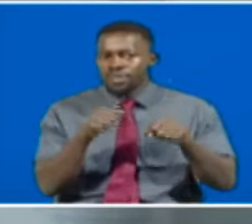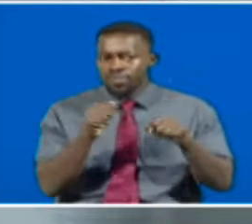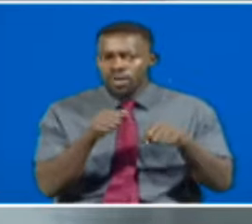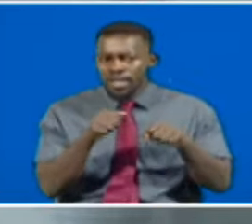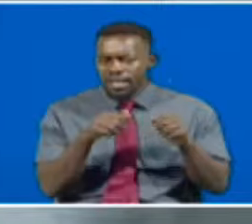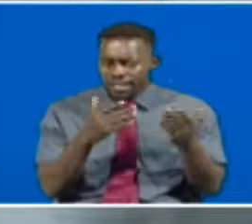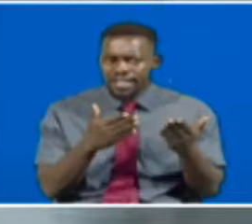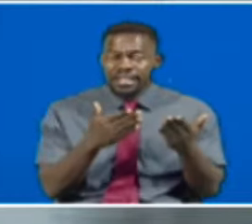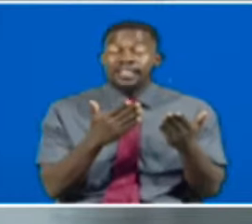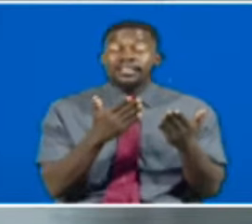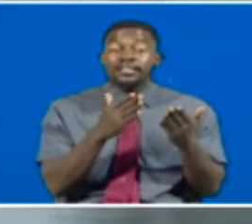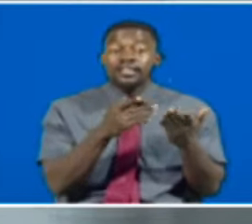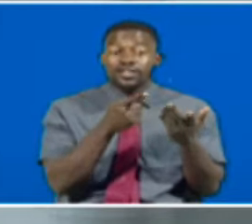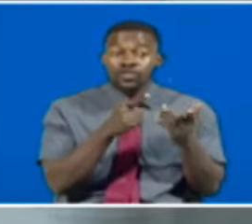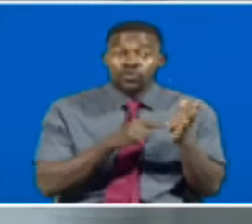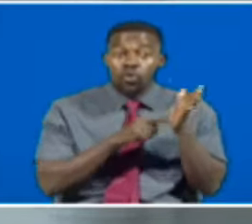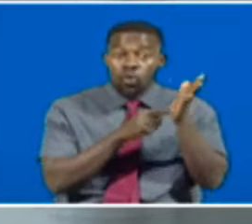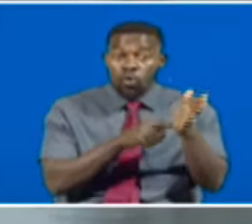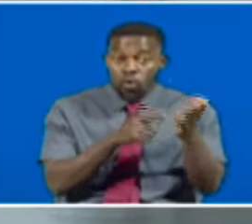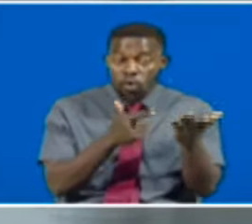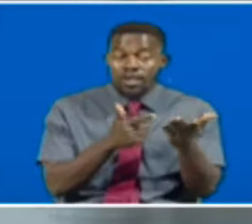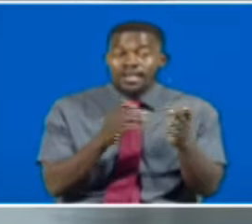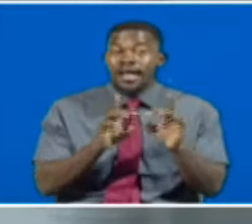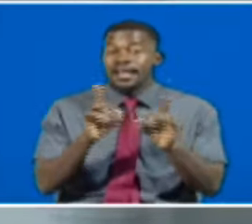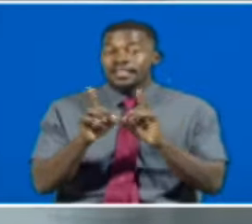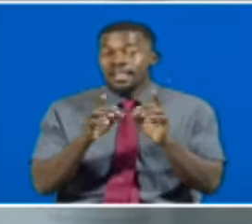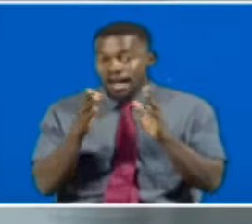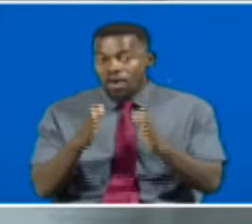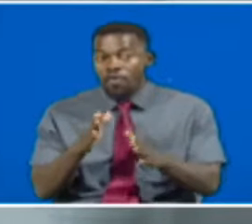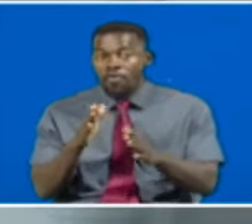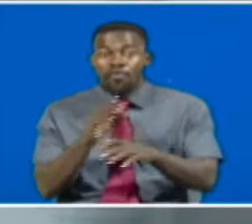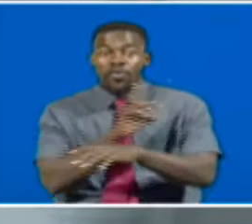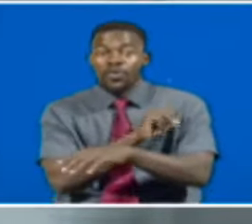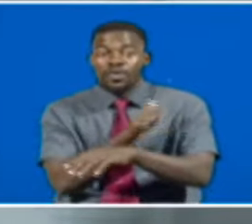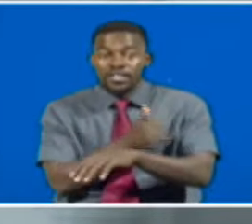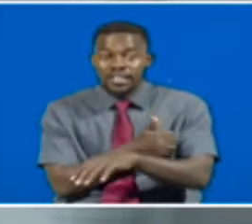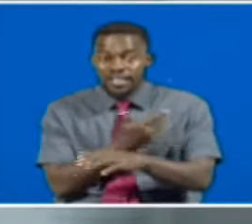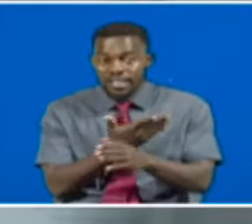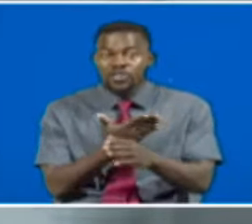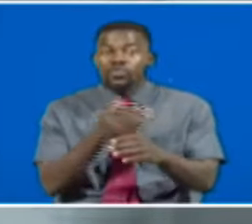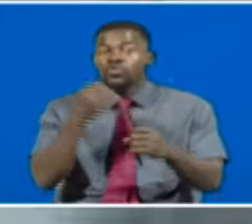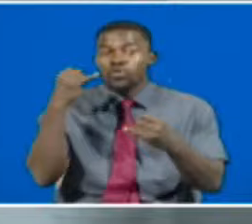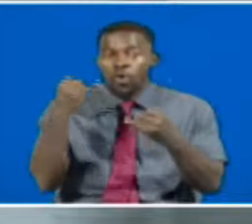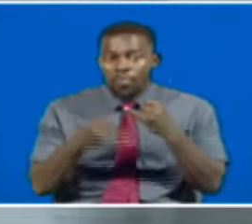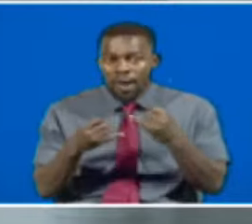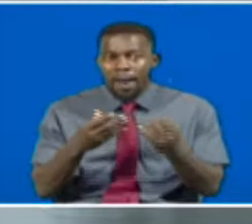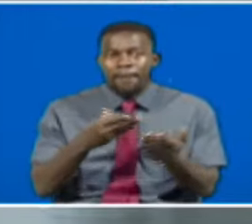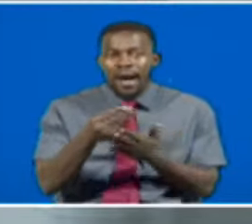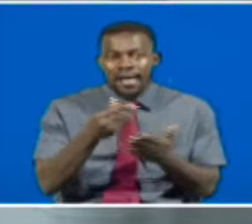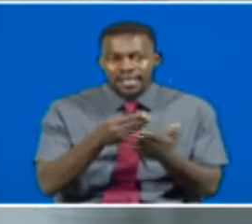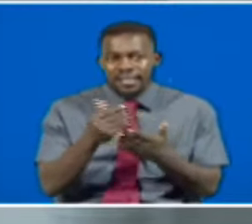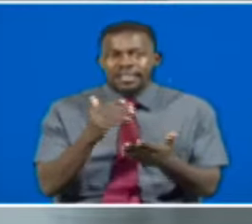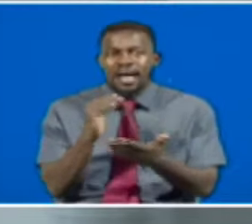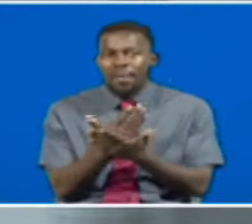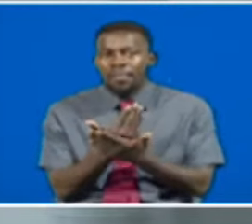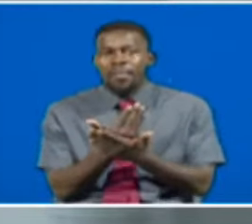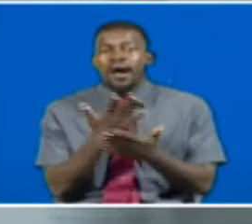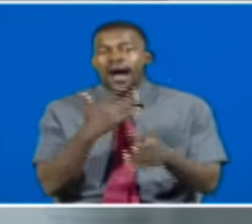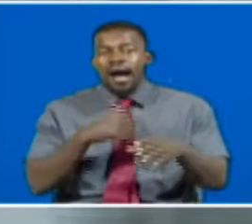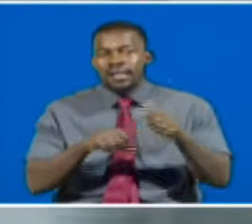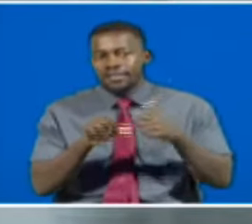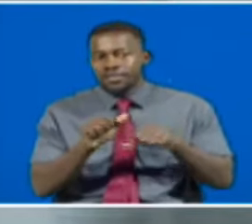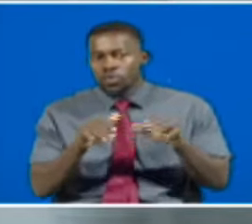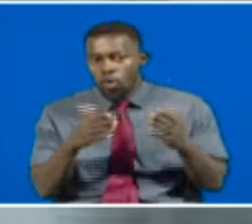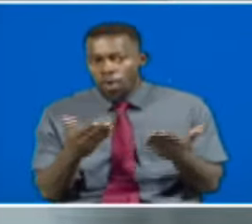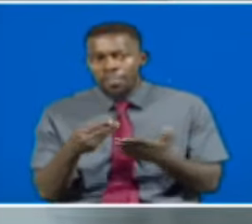Food Authority, Coffee Directorate, to suspend the coffee buying licenses and activities of some coffee companies.